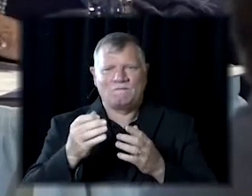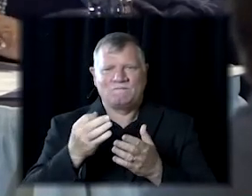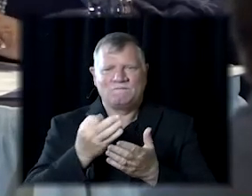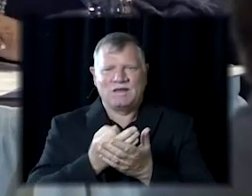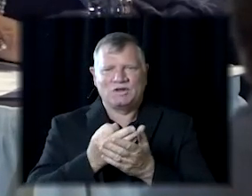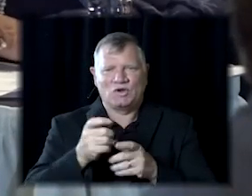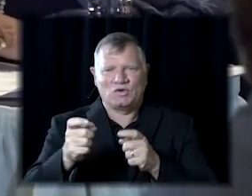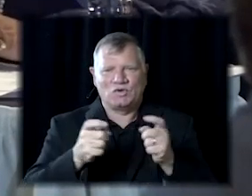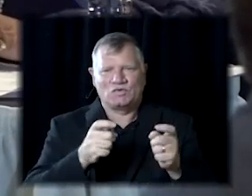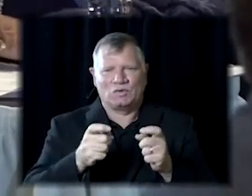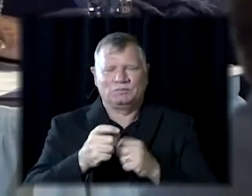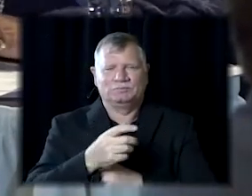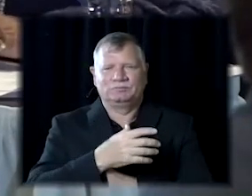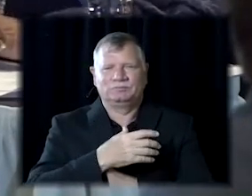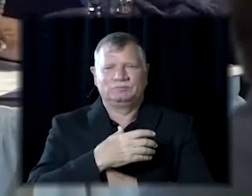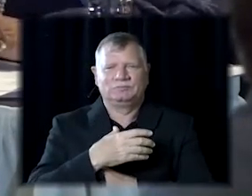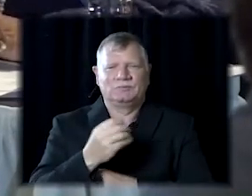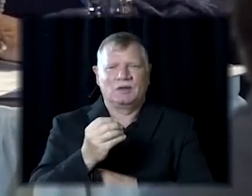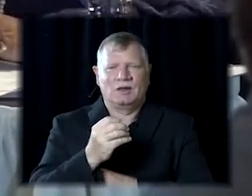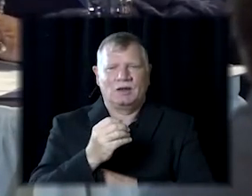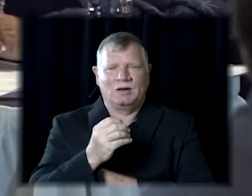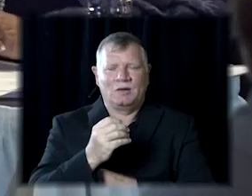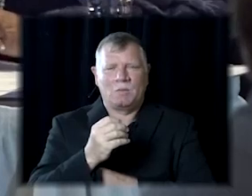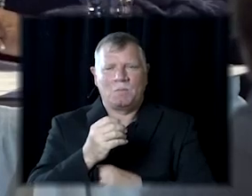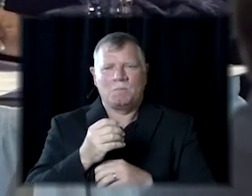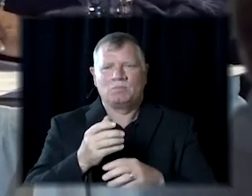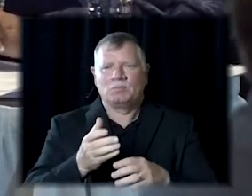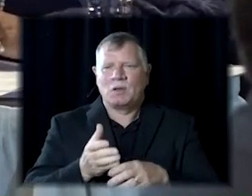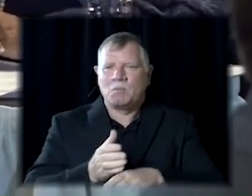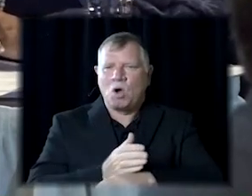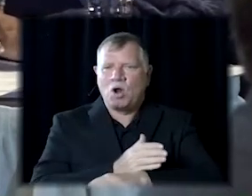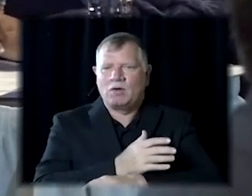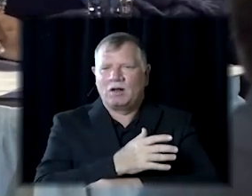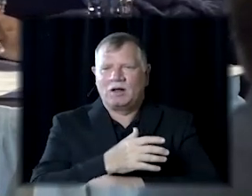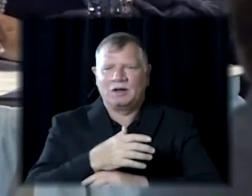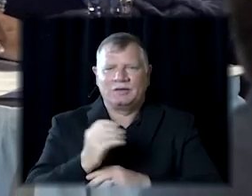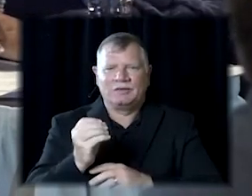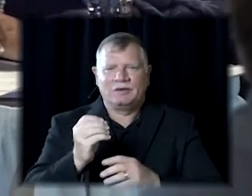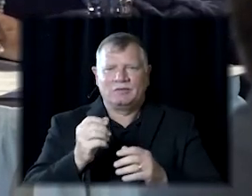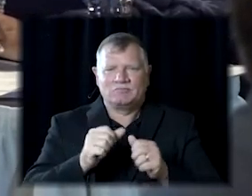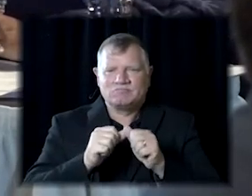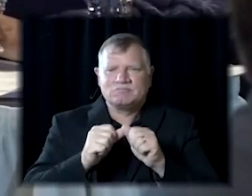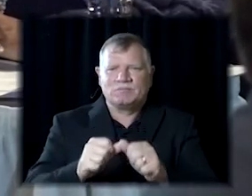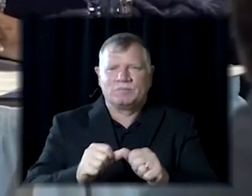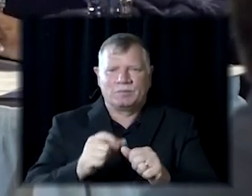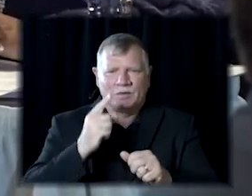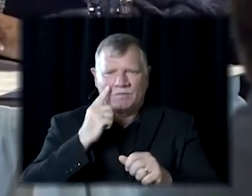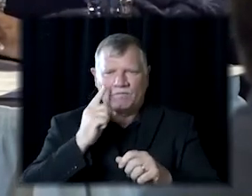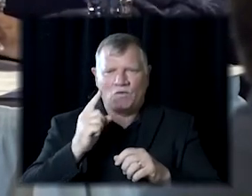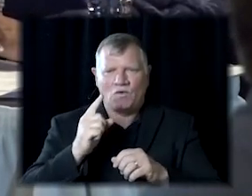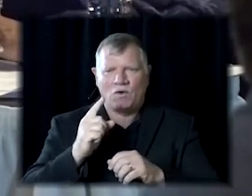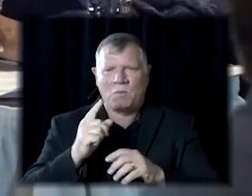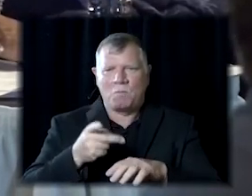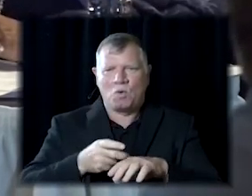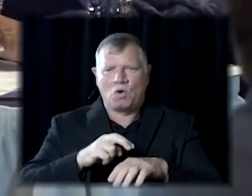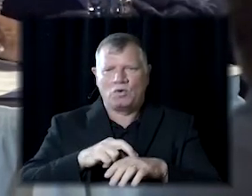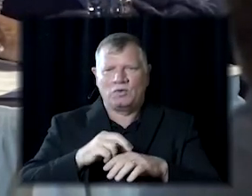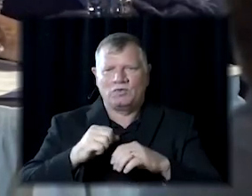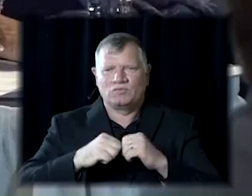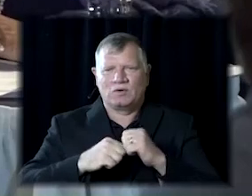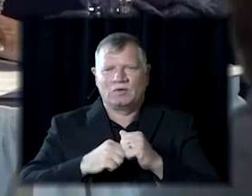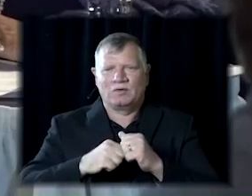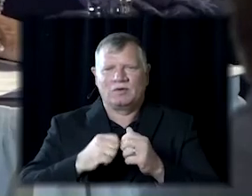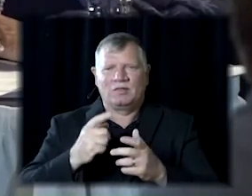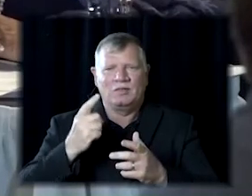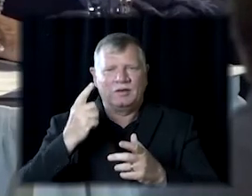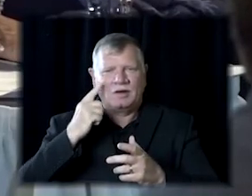reporting. Finally, to modernize and increase the resiliency of critical Puerto Rican infrastructure by maximizing the impact of